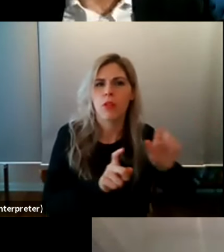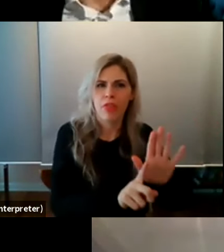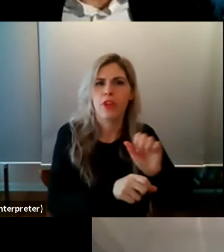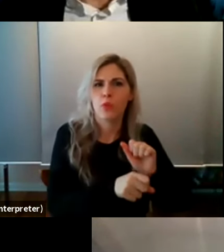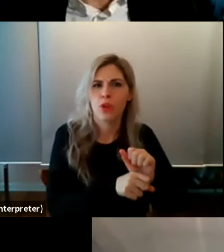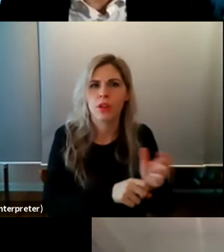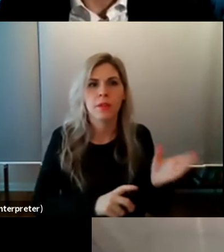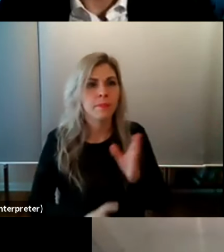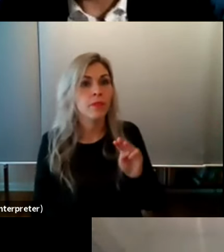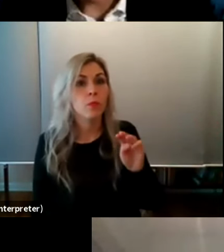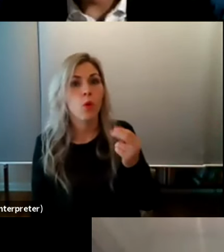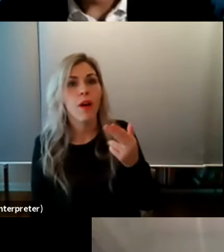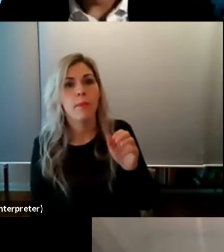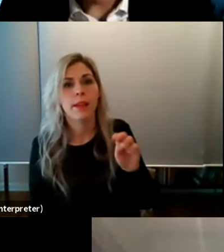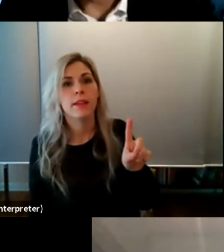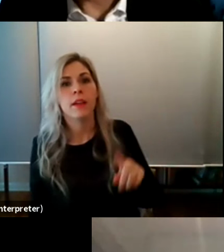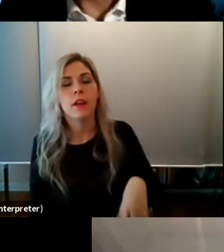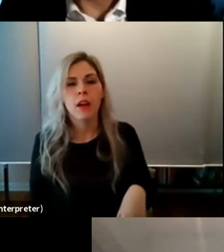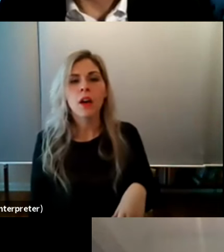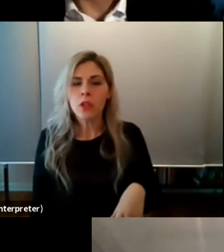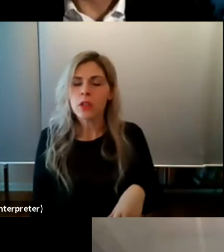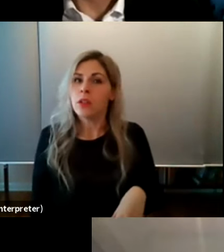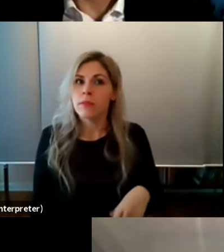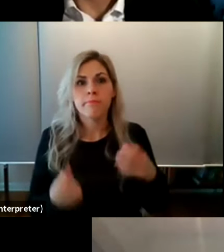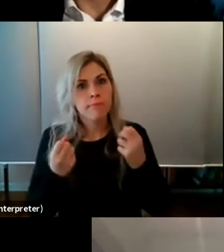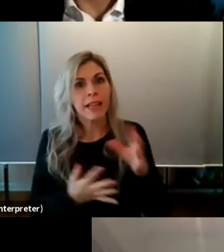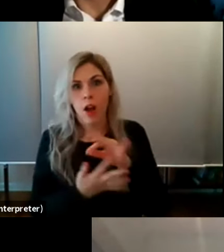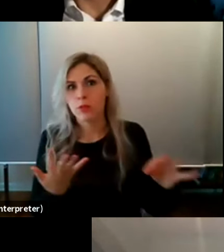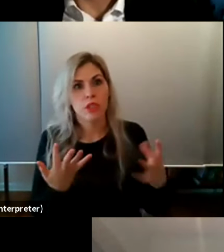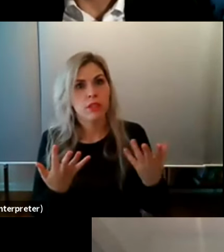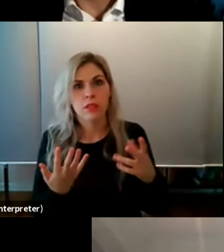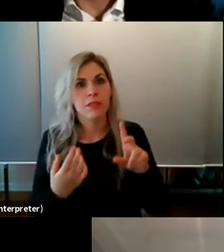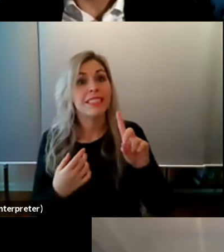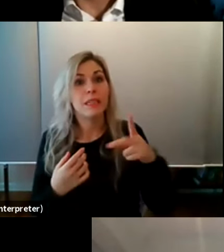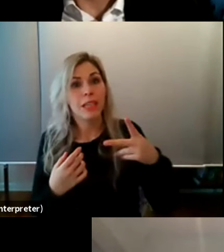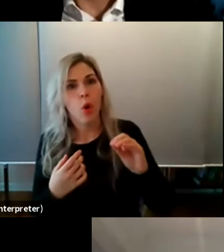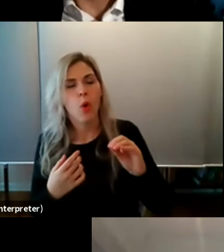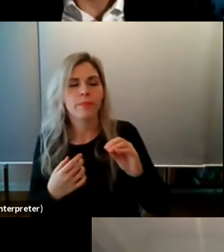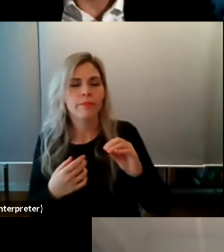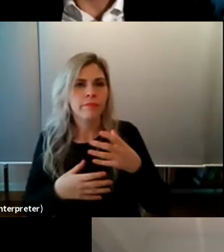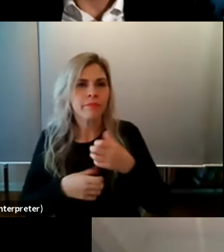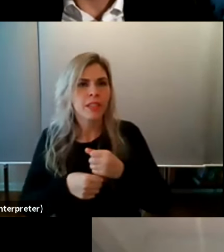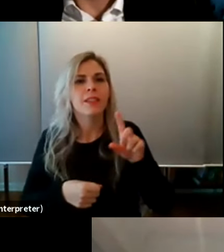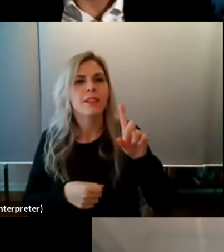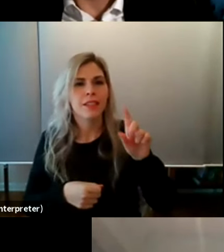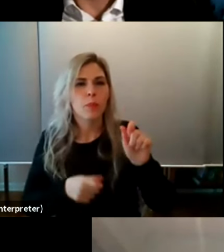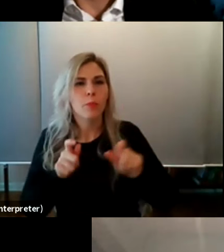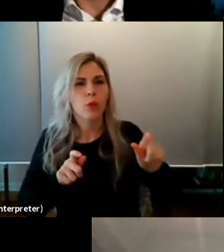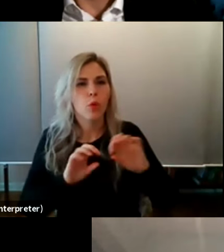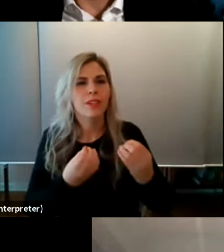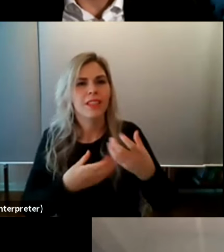are several ways in which that DPOs or disabled people's organizations can